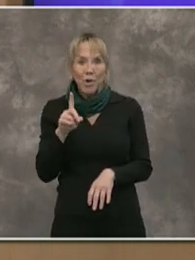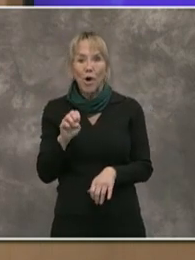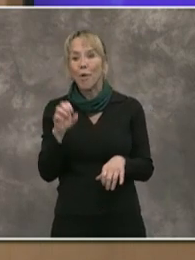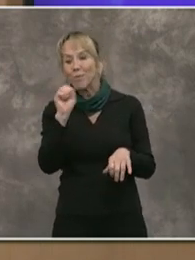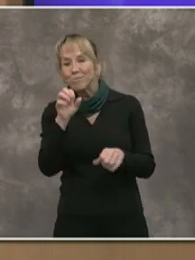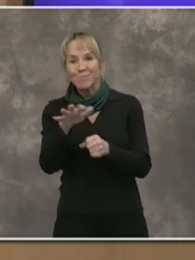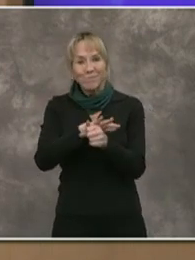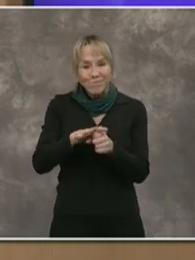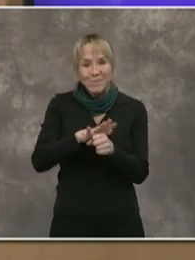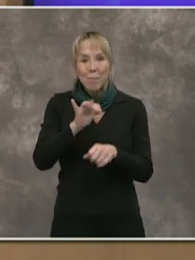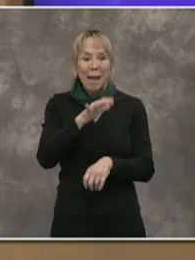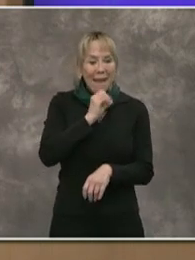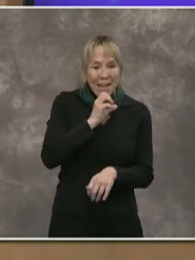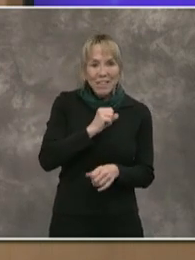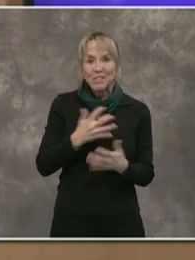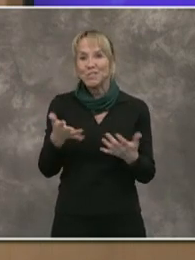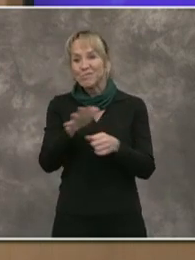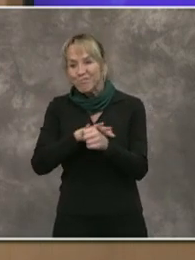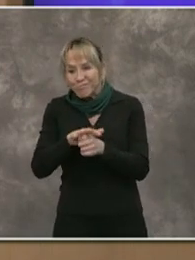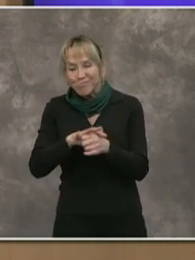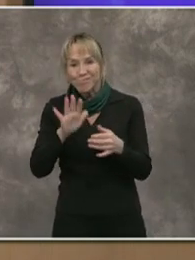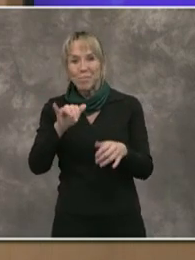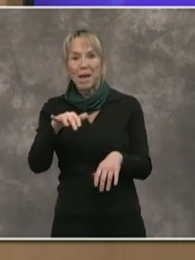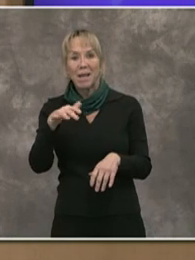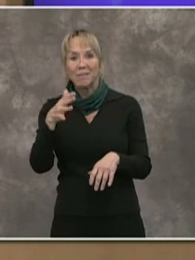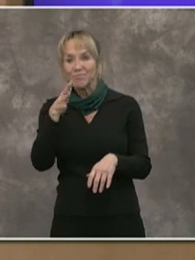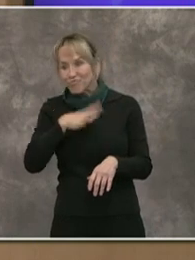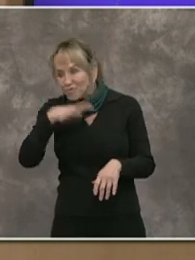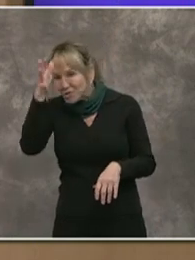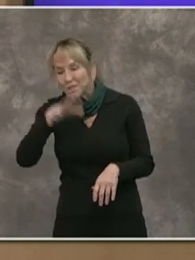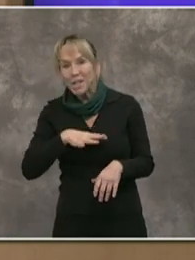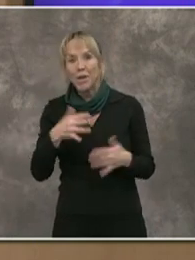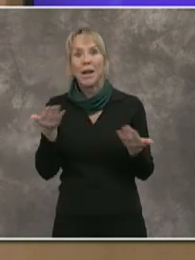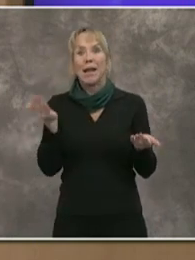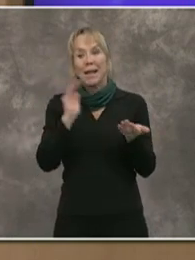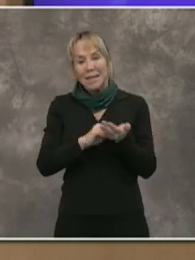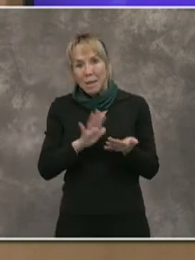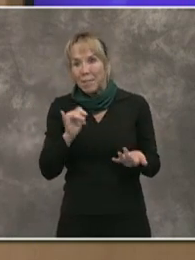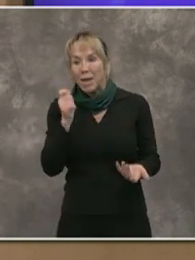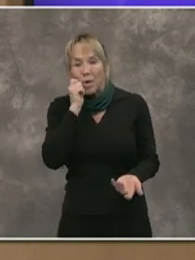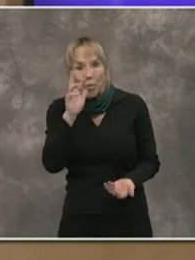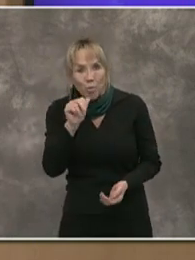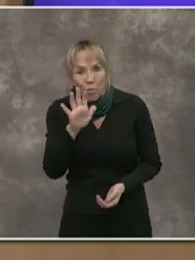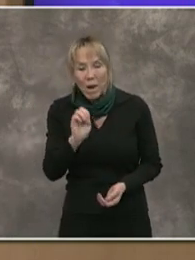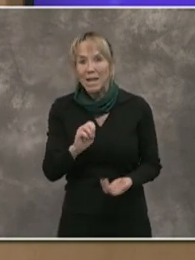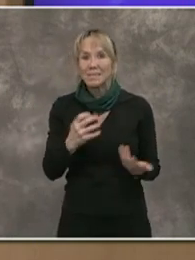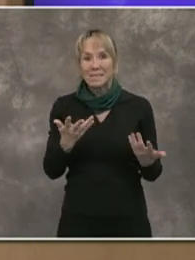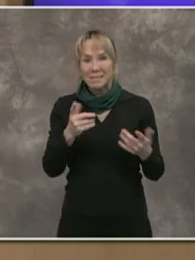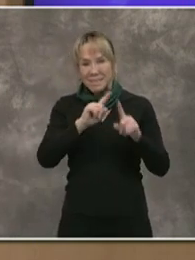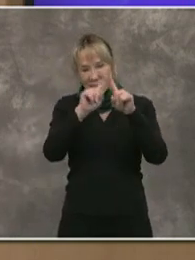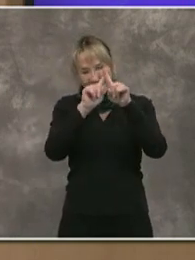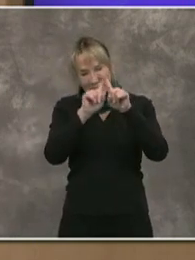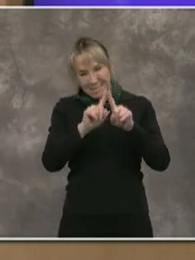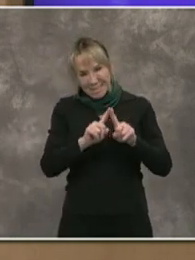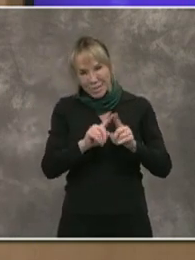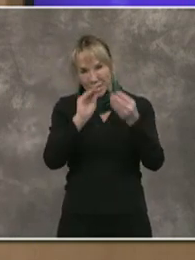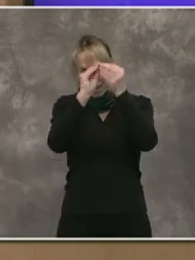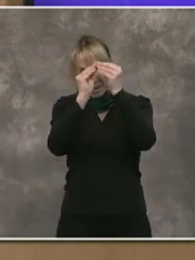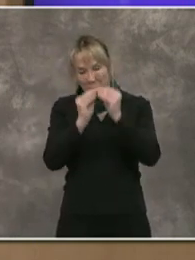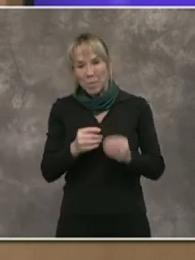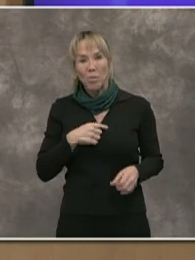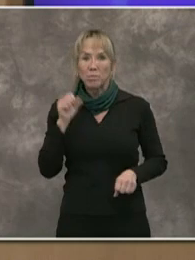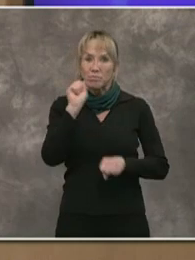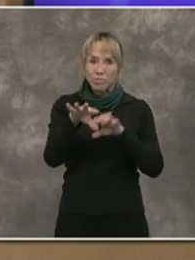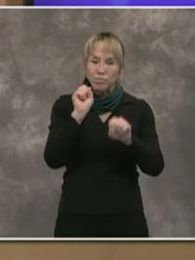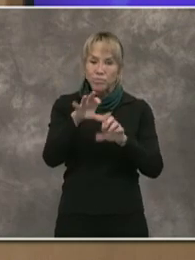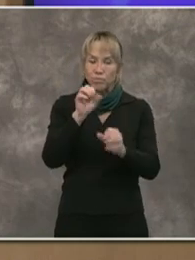then breaking those down by age, and then breaking them down by gender, and then breaking them down by race. We have provided as much information